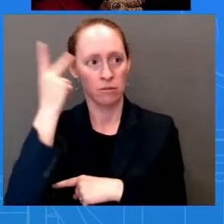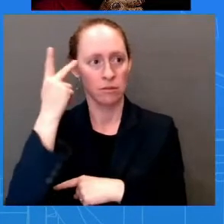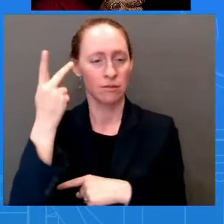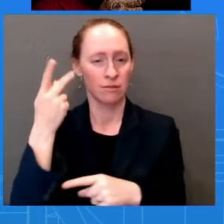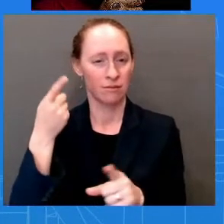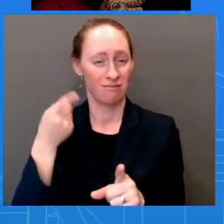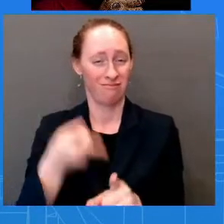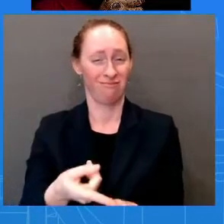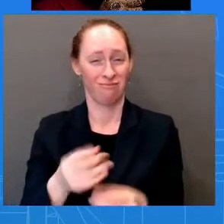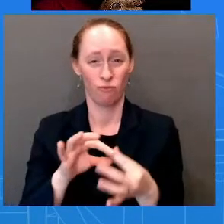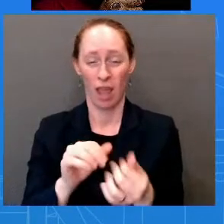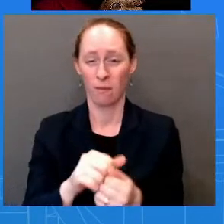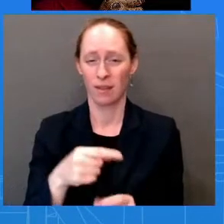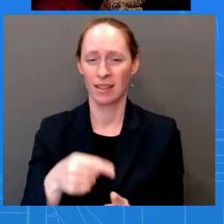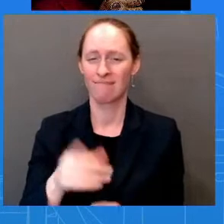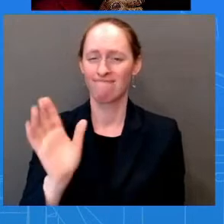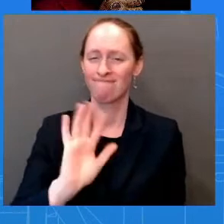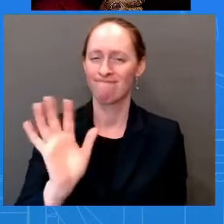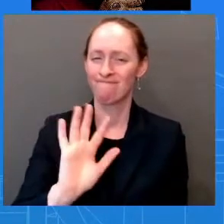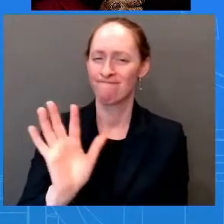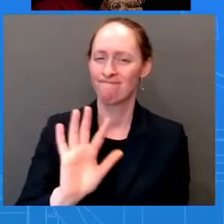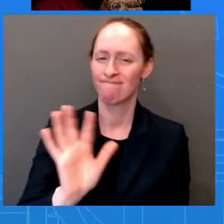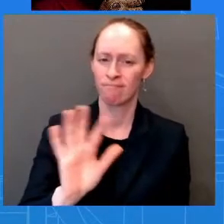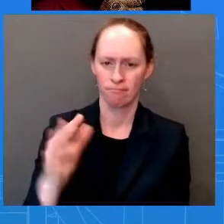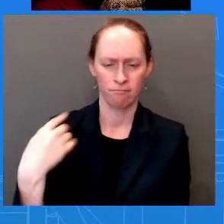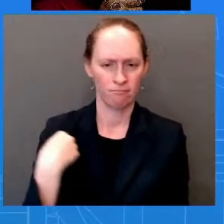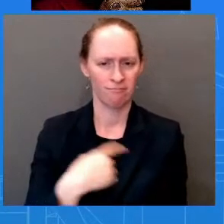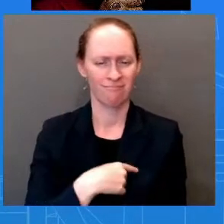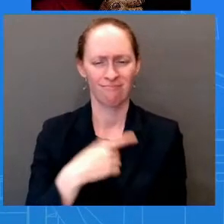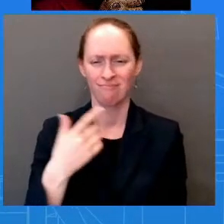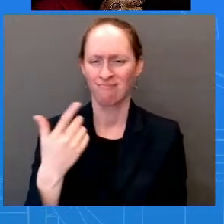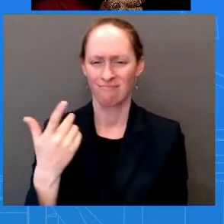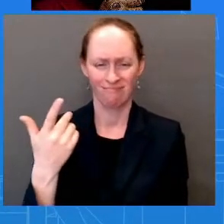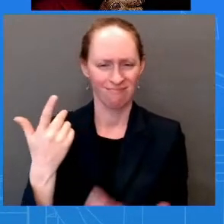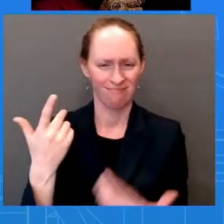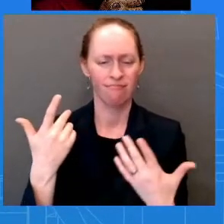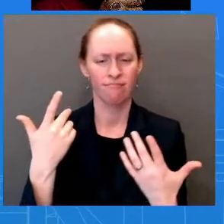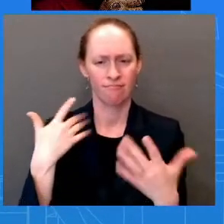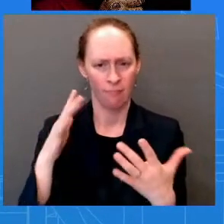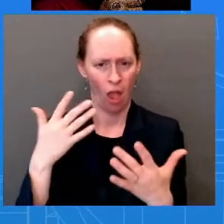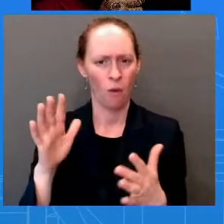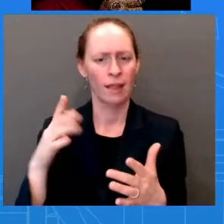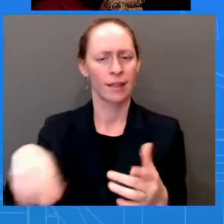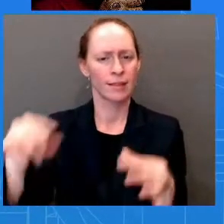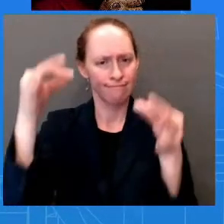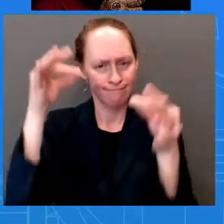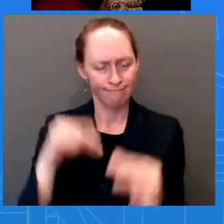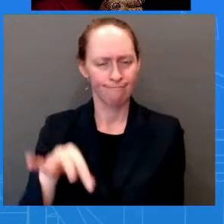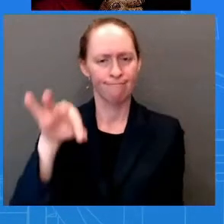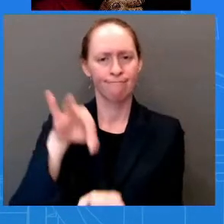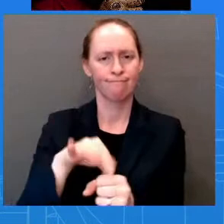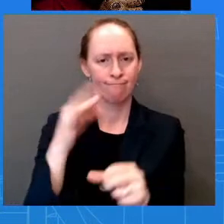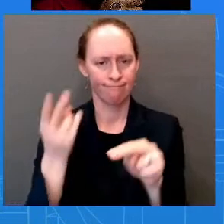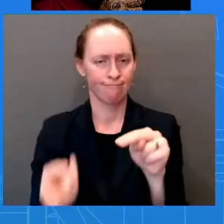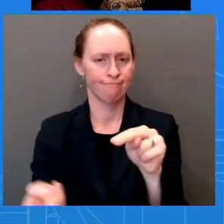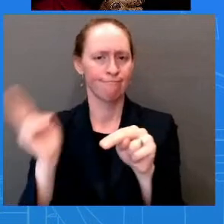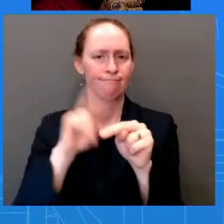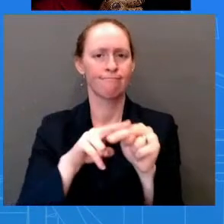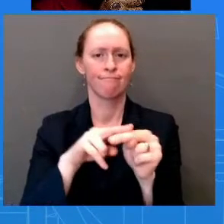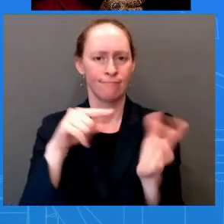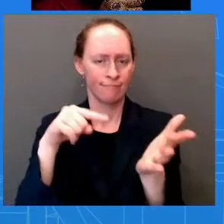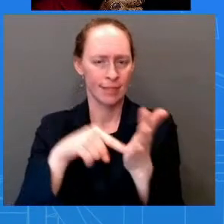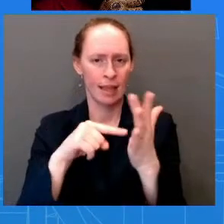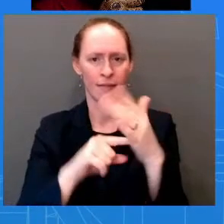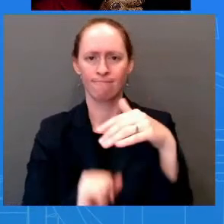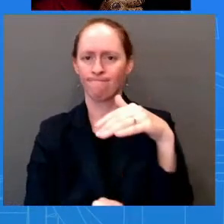under the previous president. 3 times that they were able to do this. Congress must once again responsibly address the